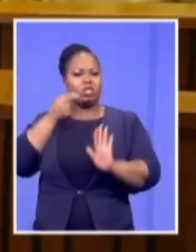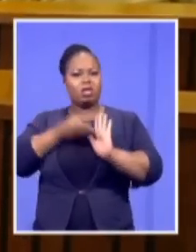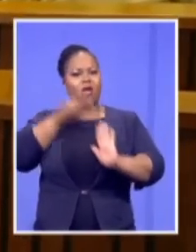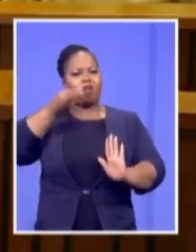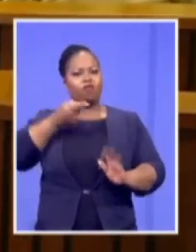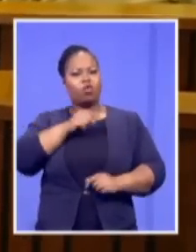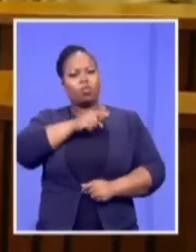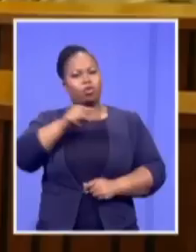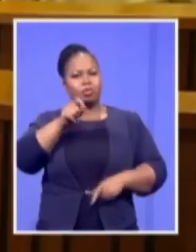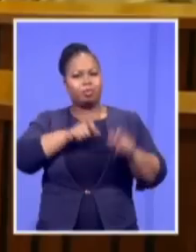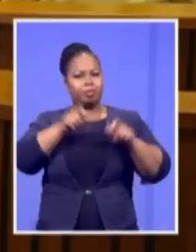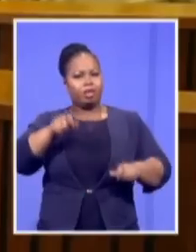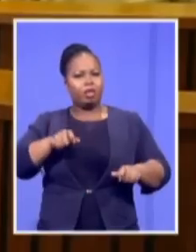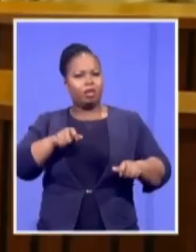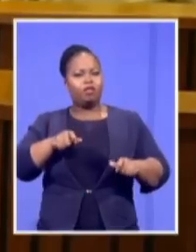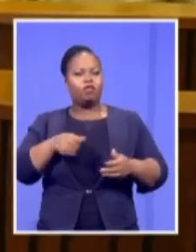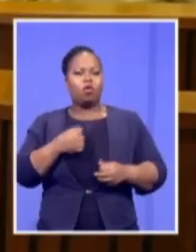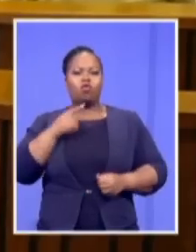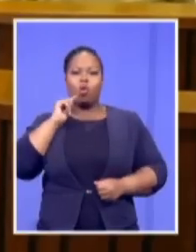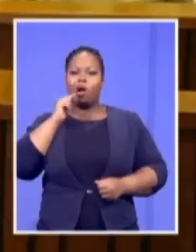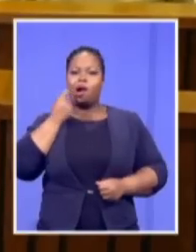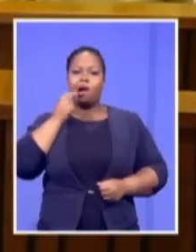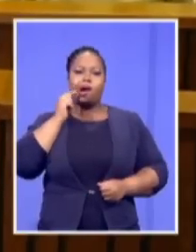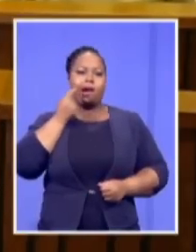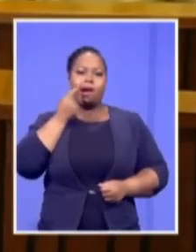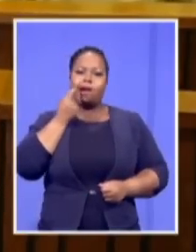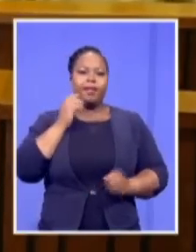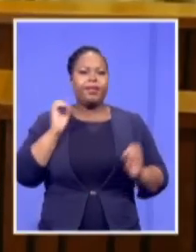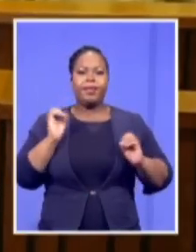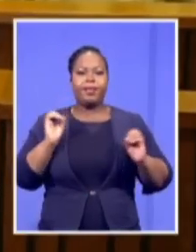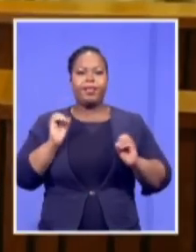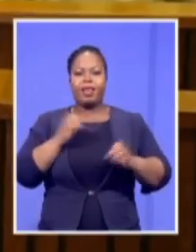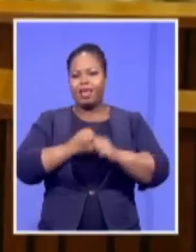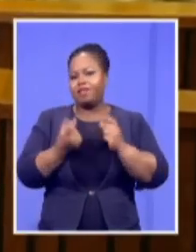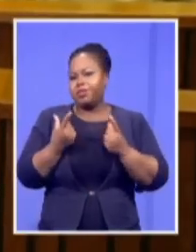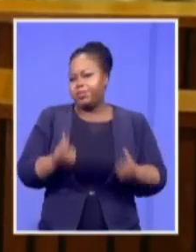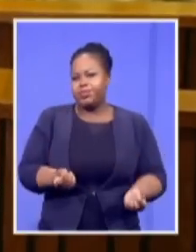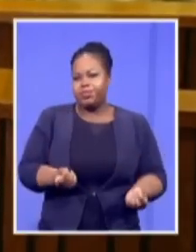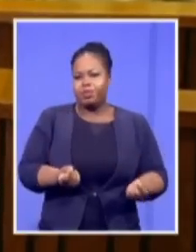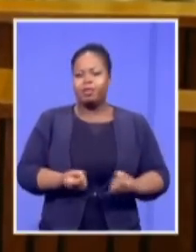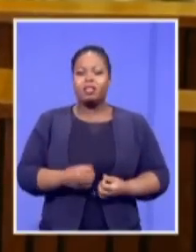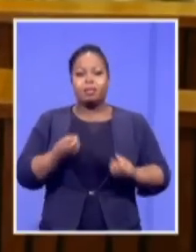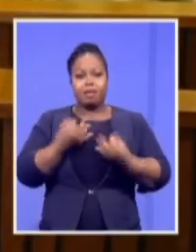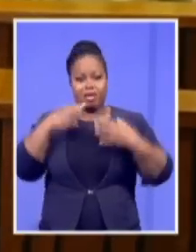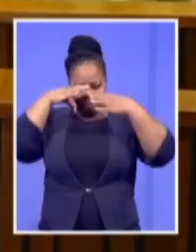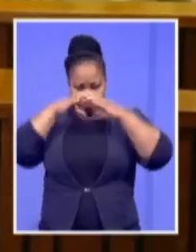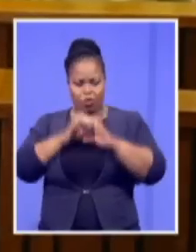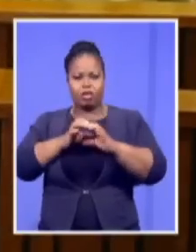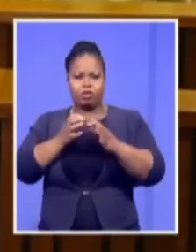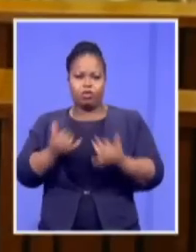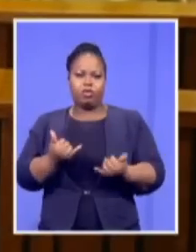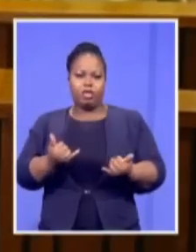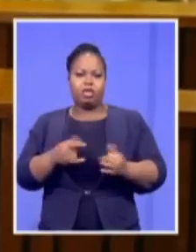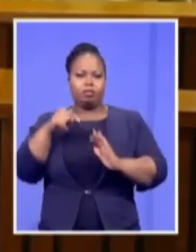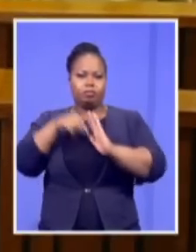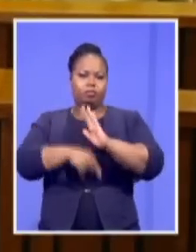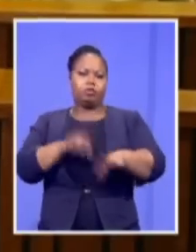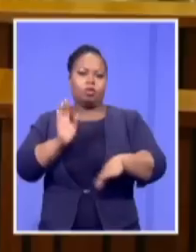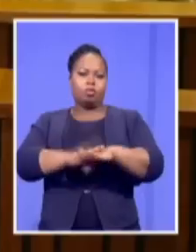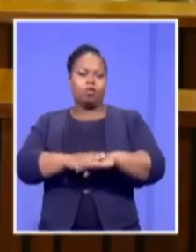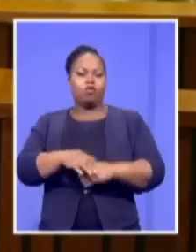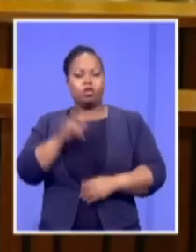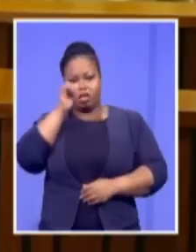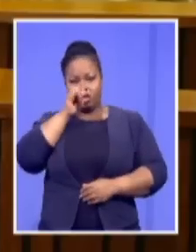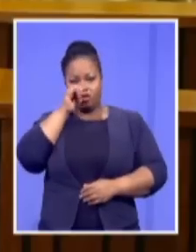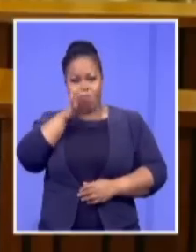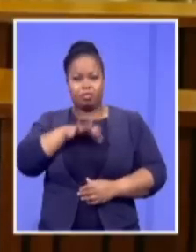those individuals that were inside the house when Senzo Meyiwa was killed. So a lot of focus, again today, expected to be on the crime scene